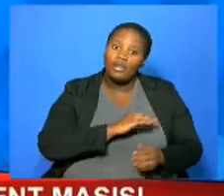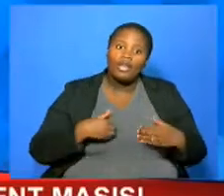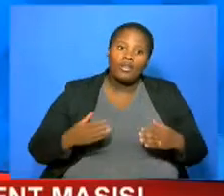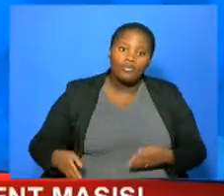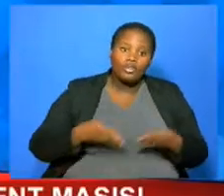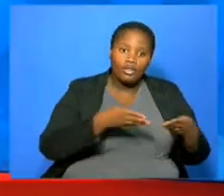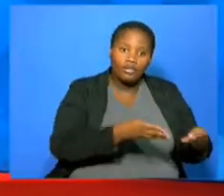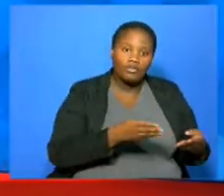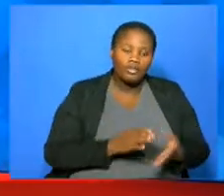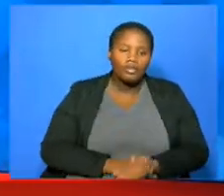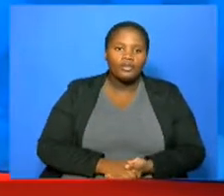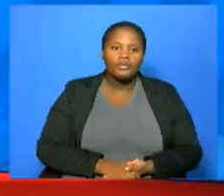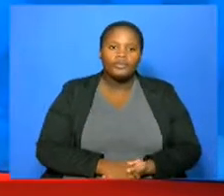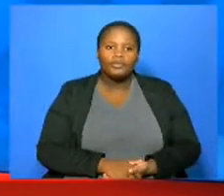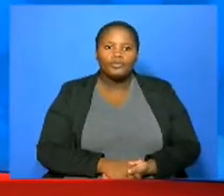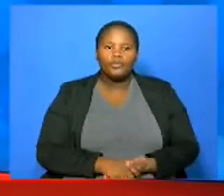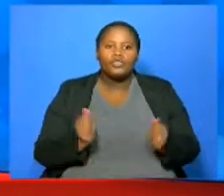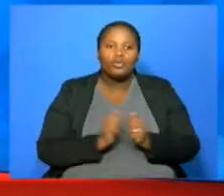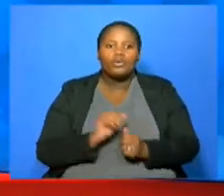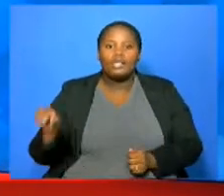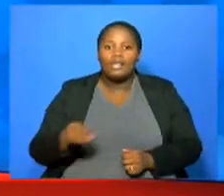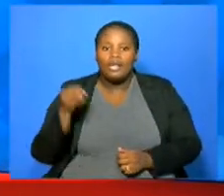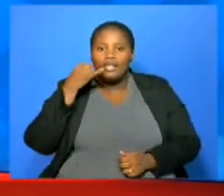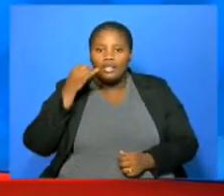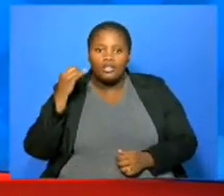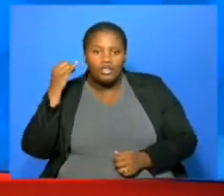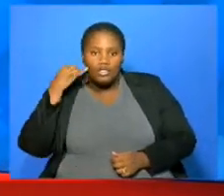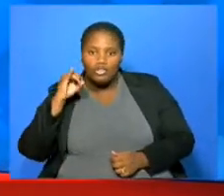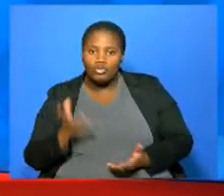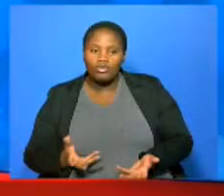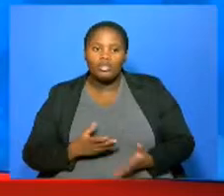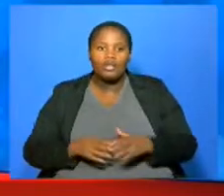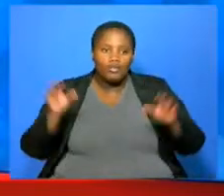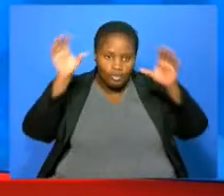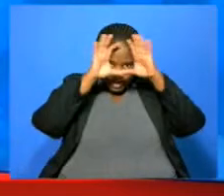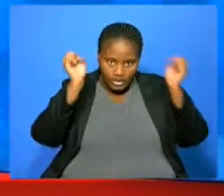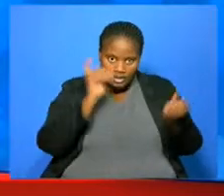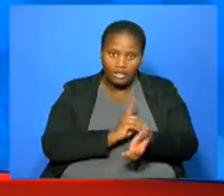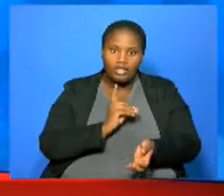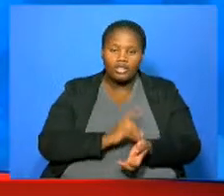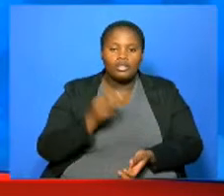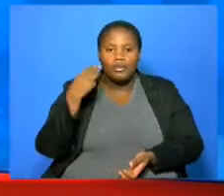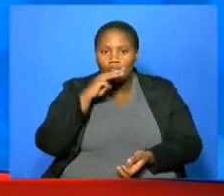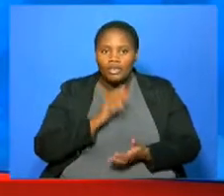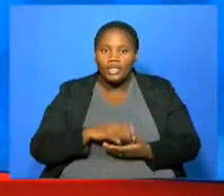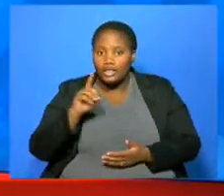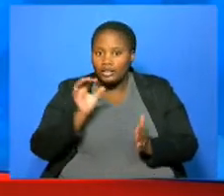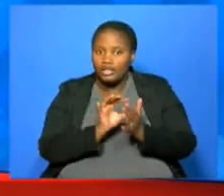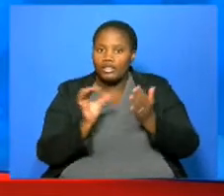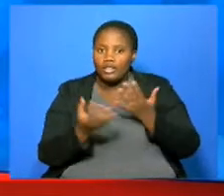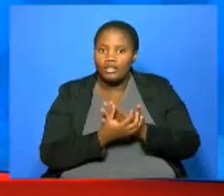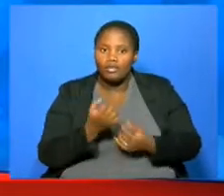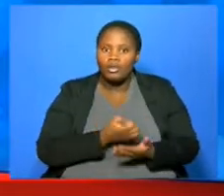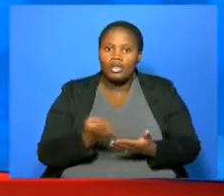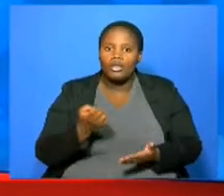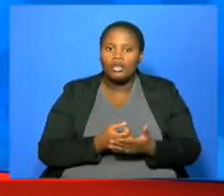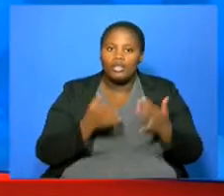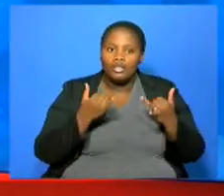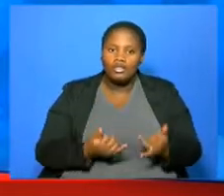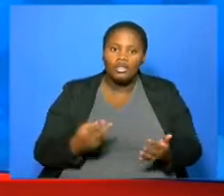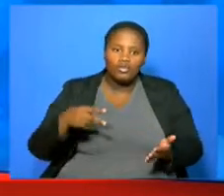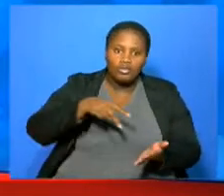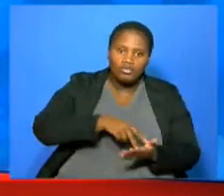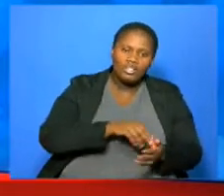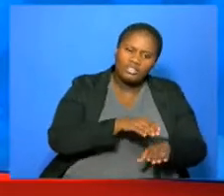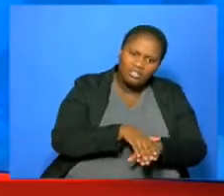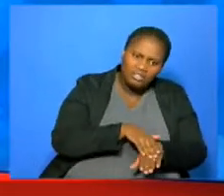in. In other news, the President, Dr. Mokgweetsi Masisi, says the global economy is recovering at